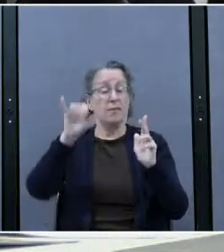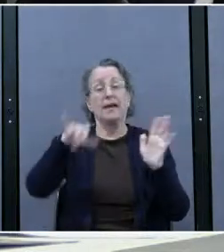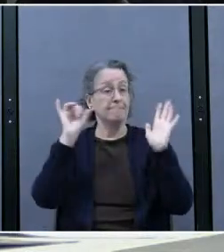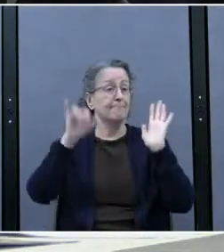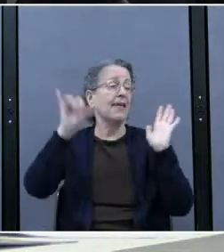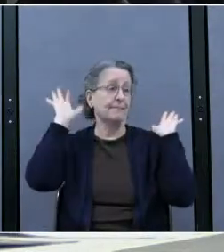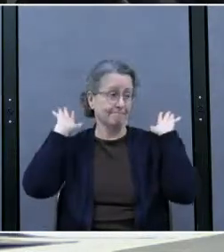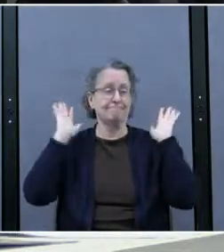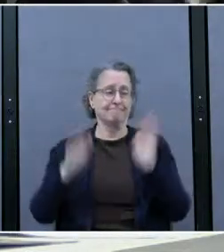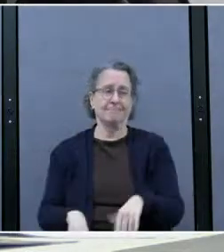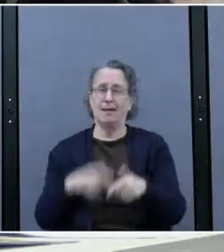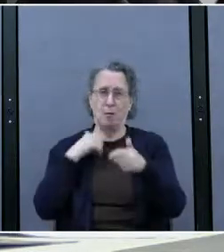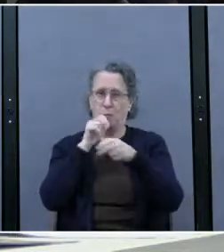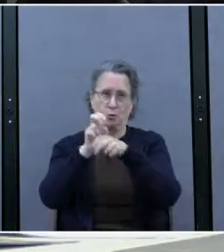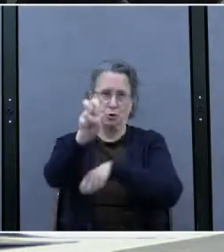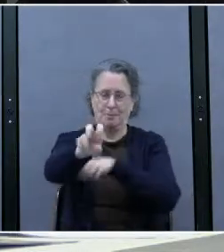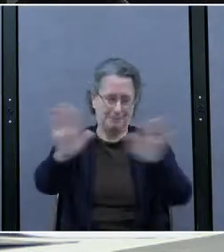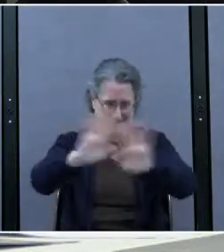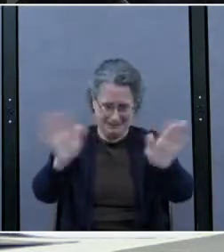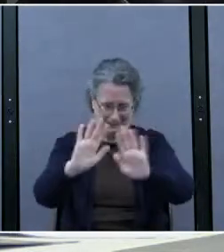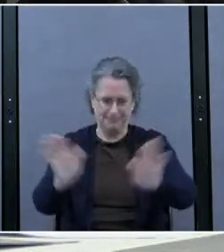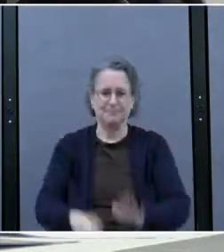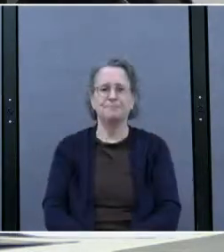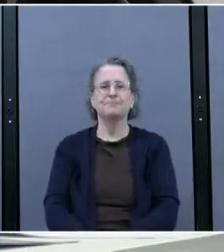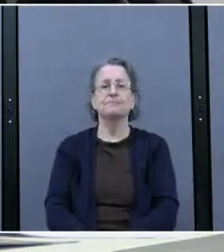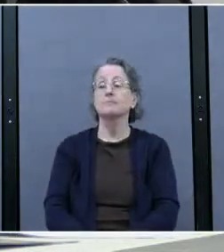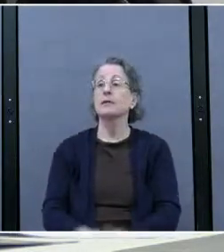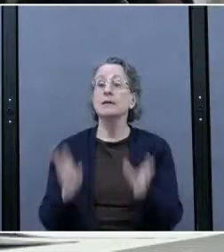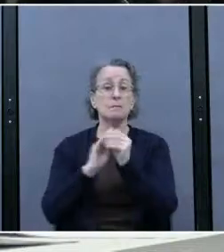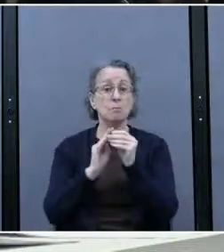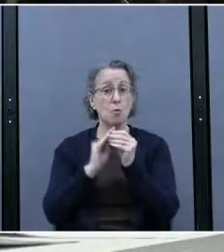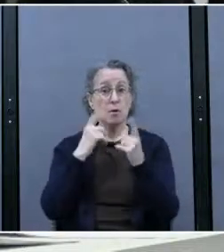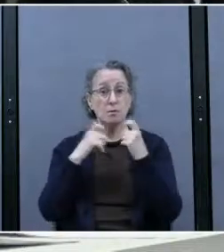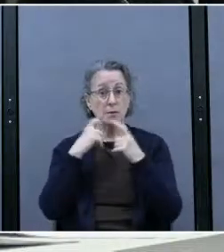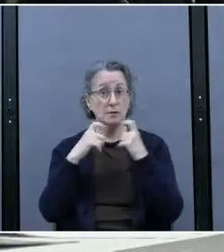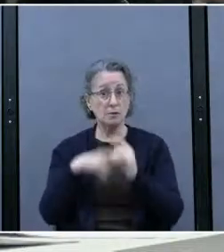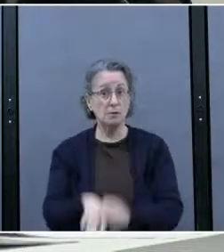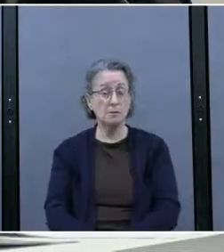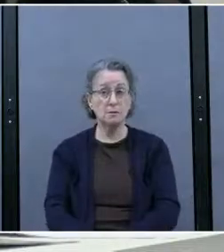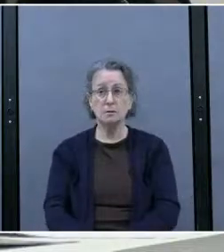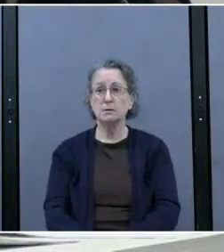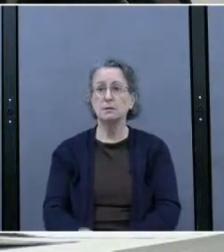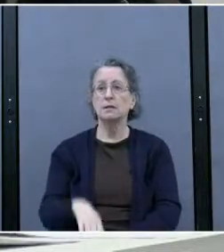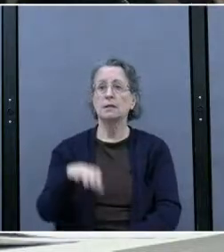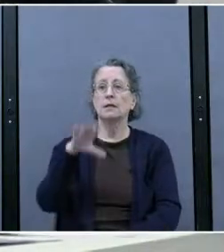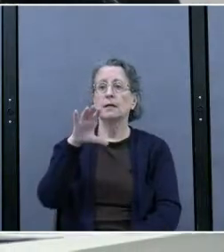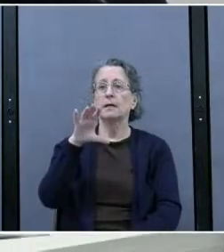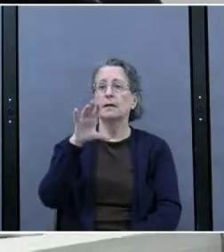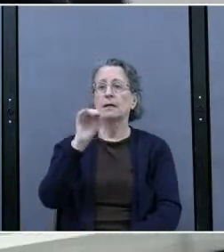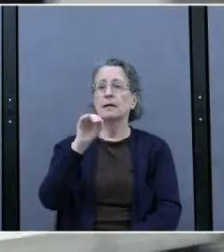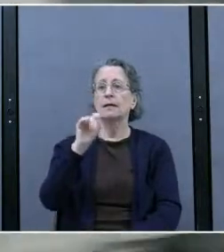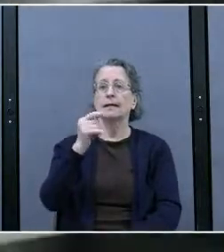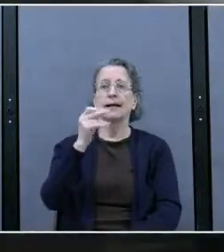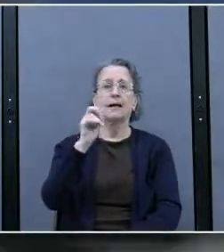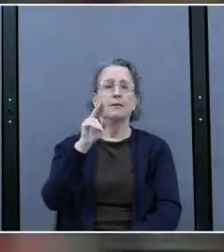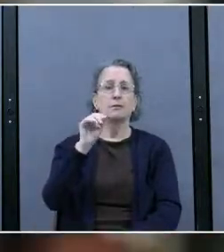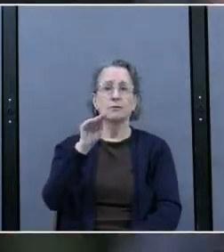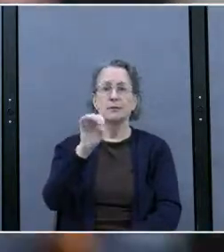that question. Other questions on this article? Kathy?